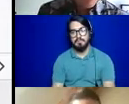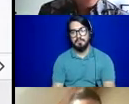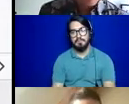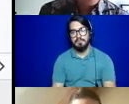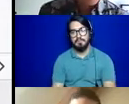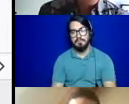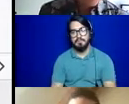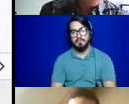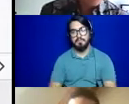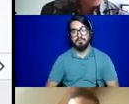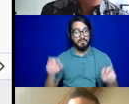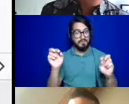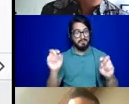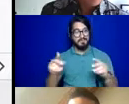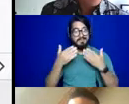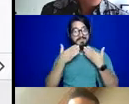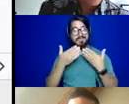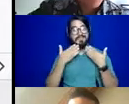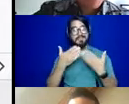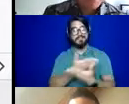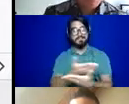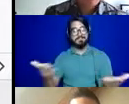All right. Well, thank you all.